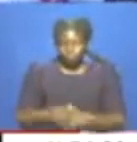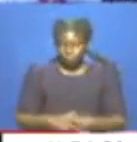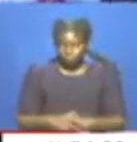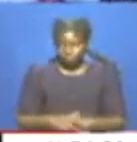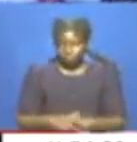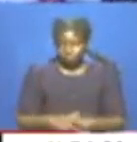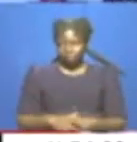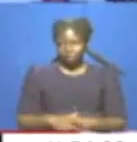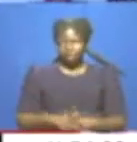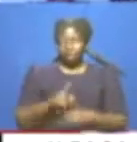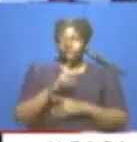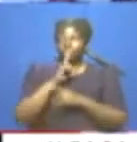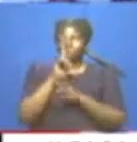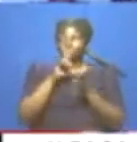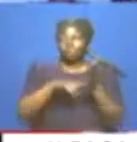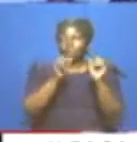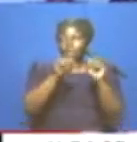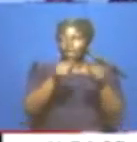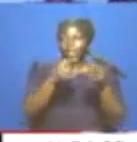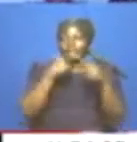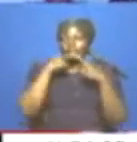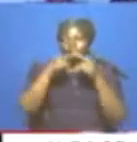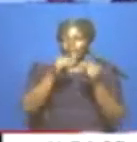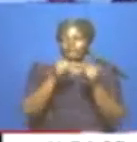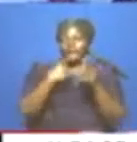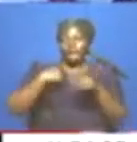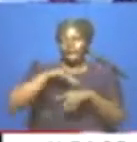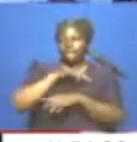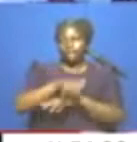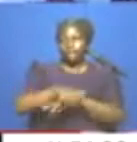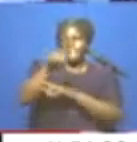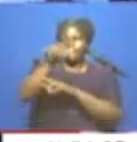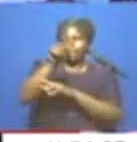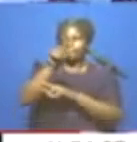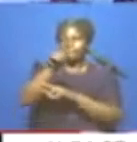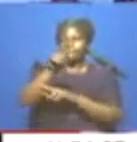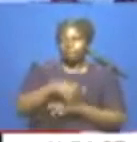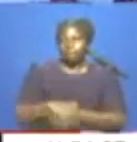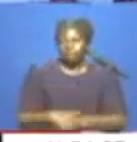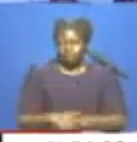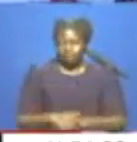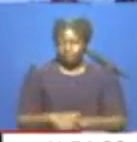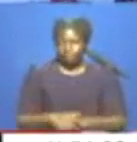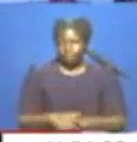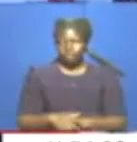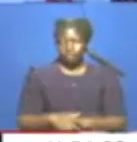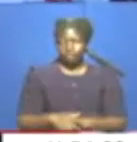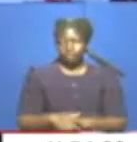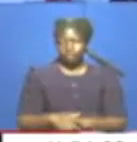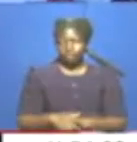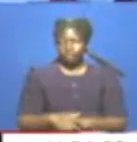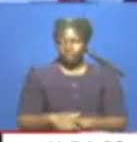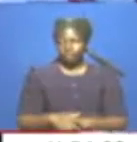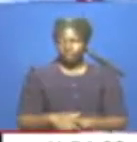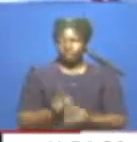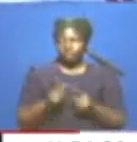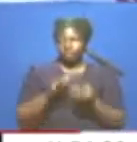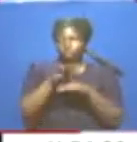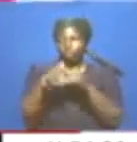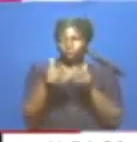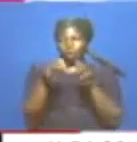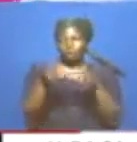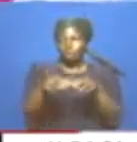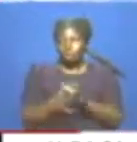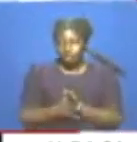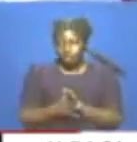So what we can say is us flying to that particular timing on this particular route expands trade, expands business to all the communities who are working